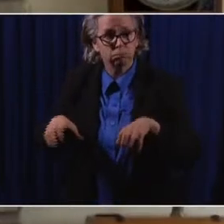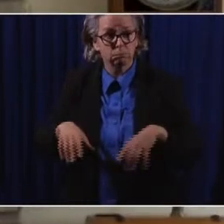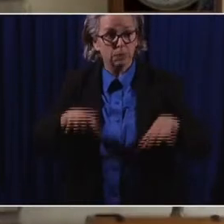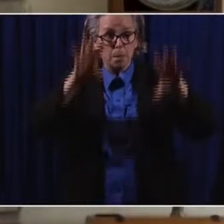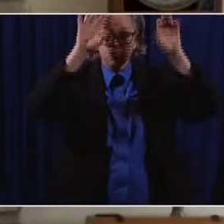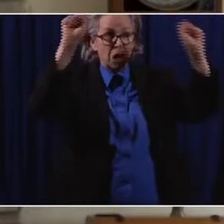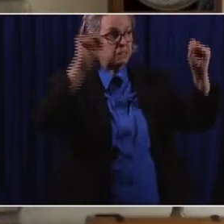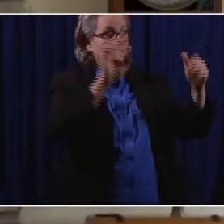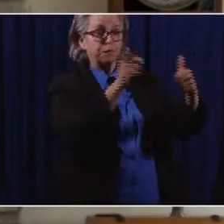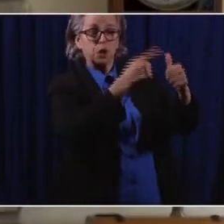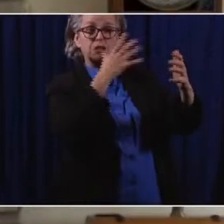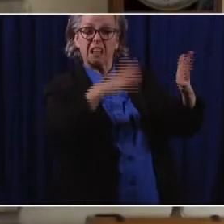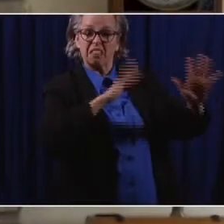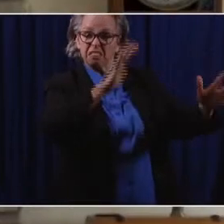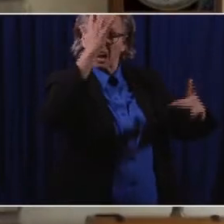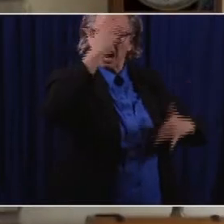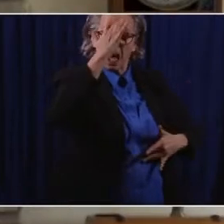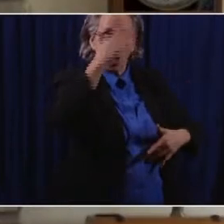What